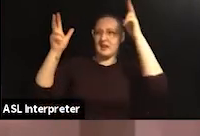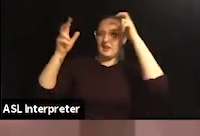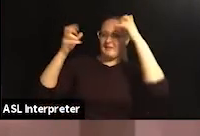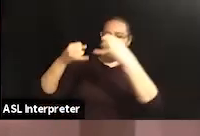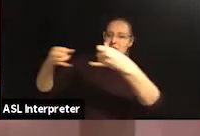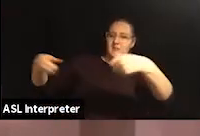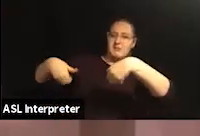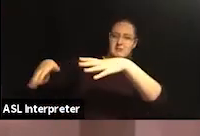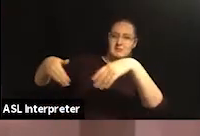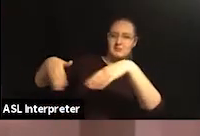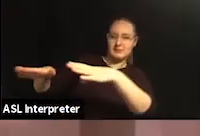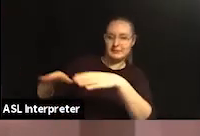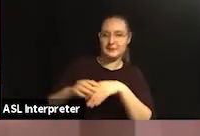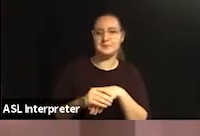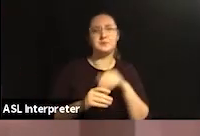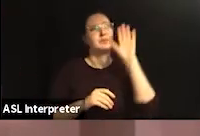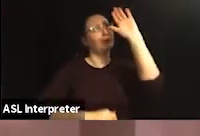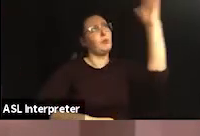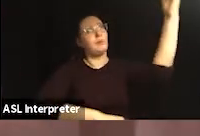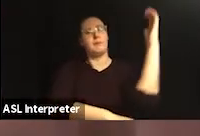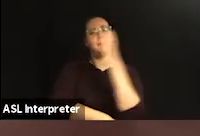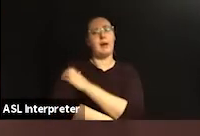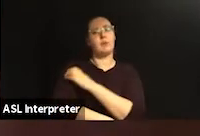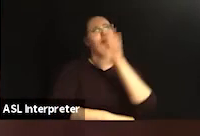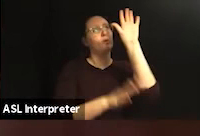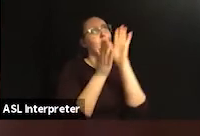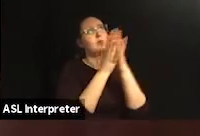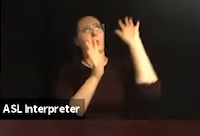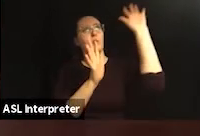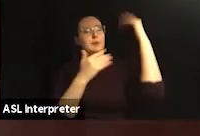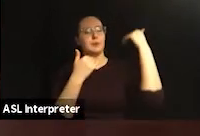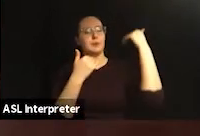power, and the glory are yours, now and forever.